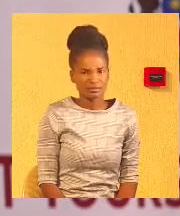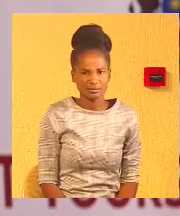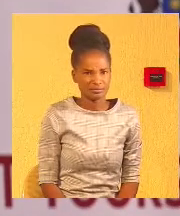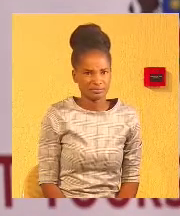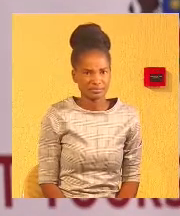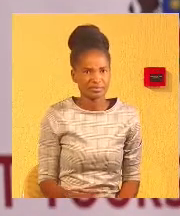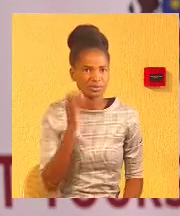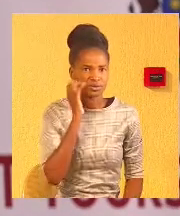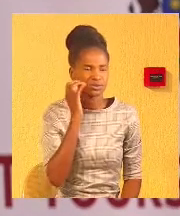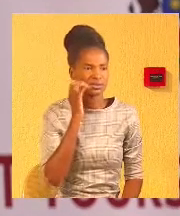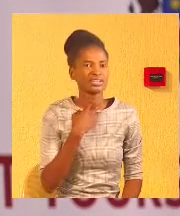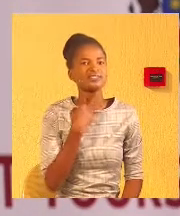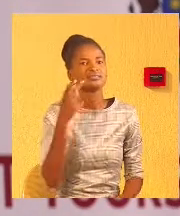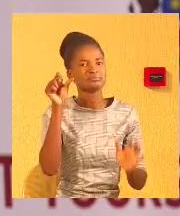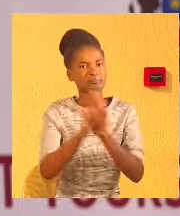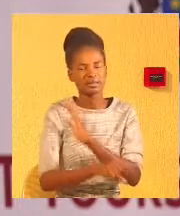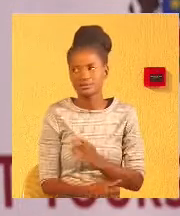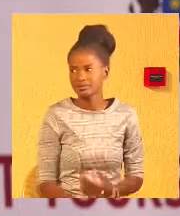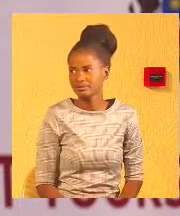Mr. Pretorius?